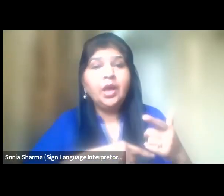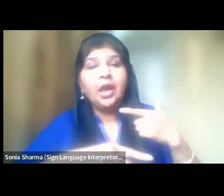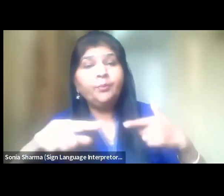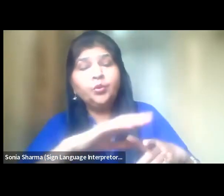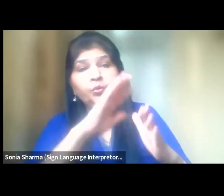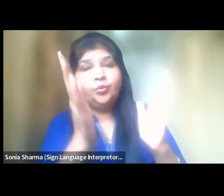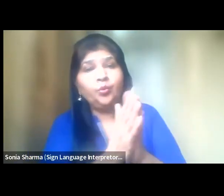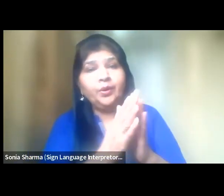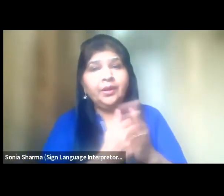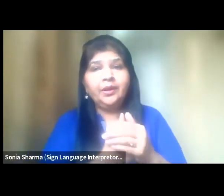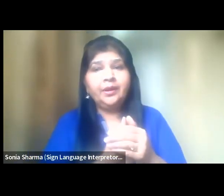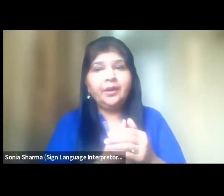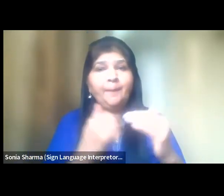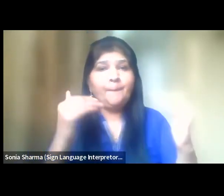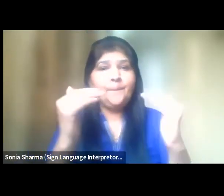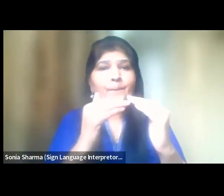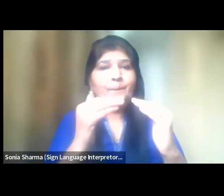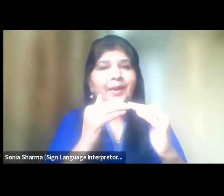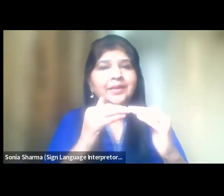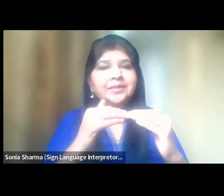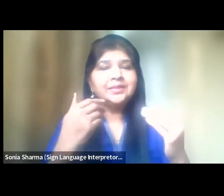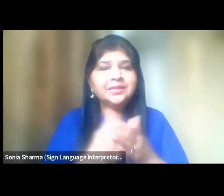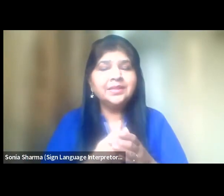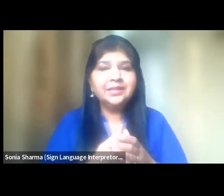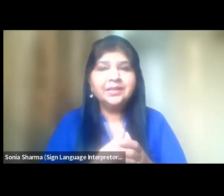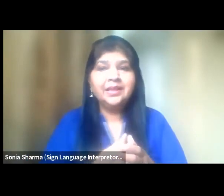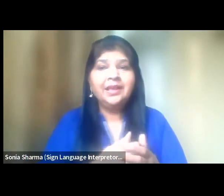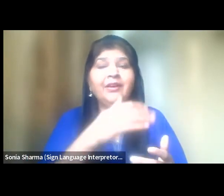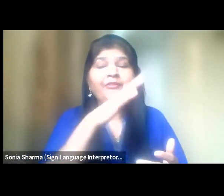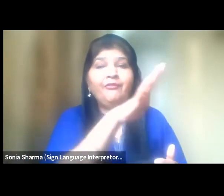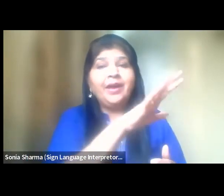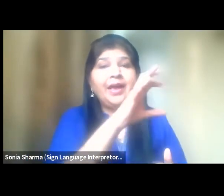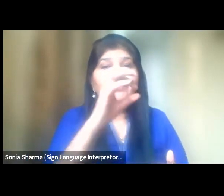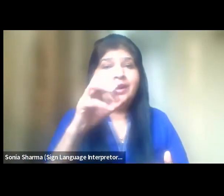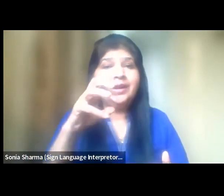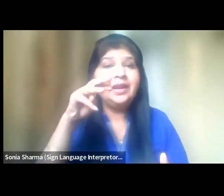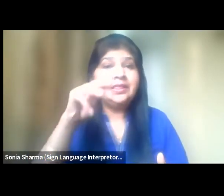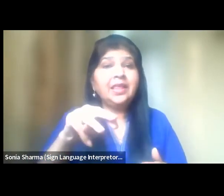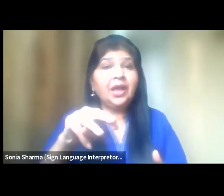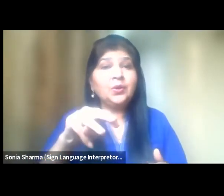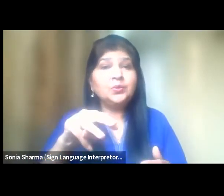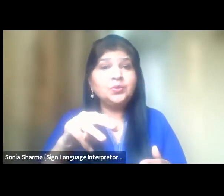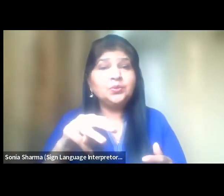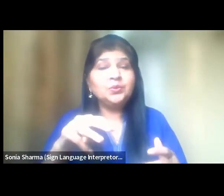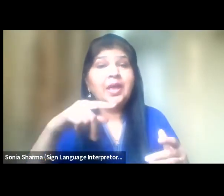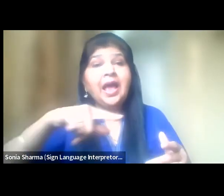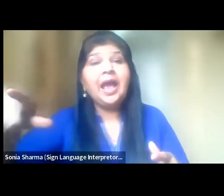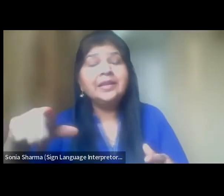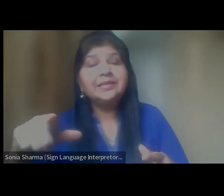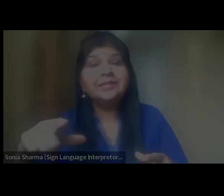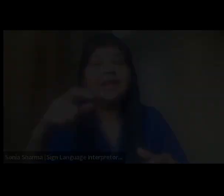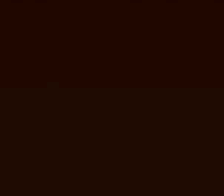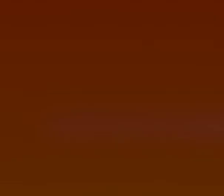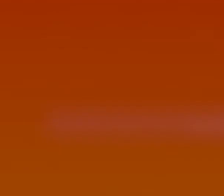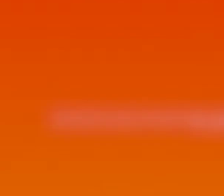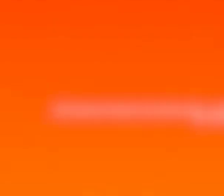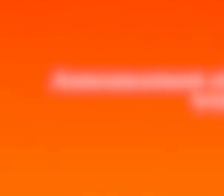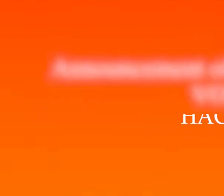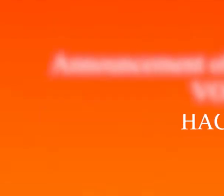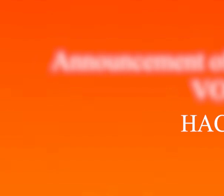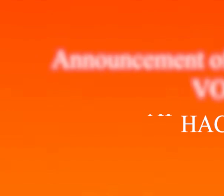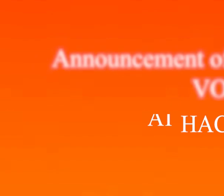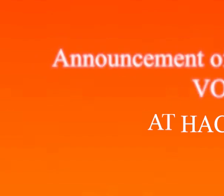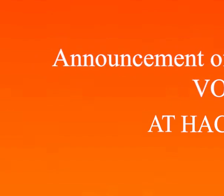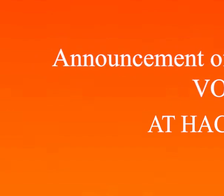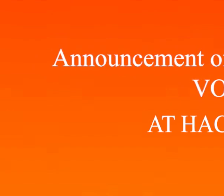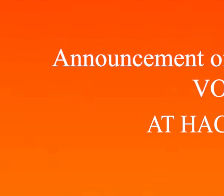match of $500,000 until Christmas 2022. date 2. Izzharhar